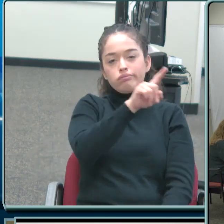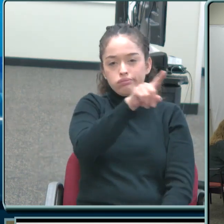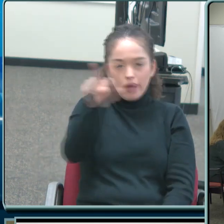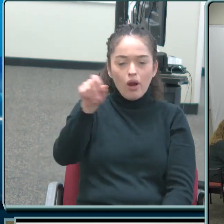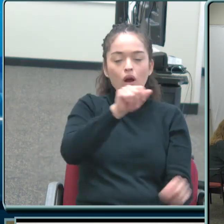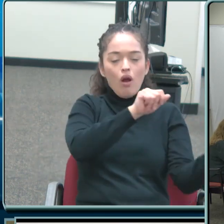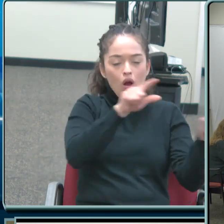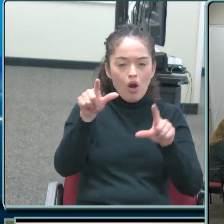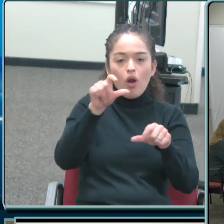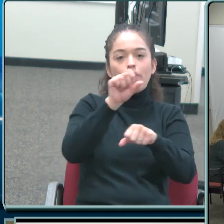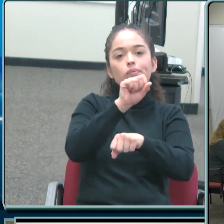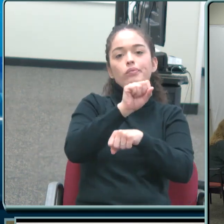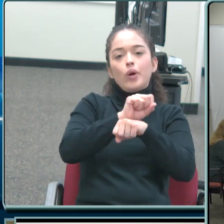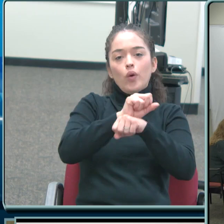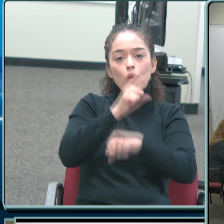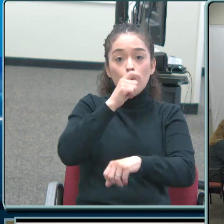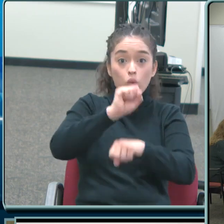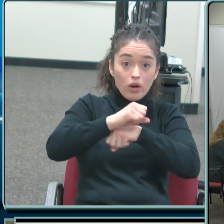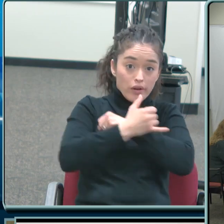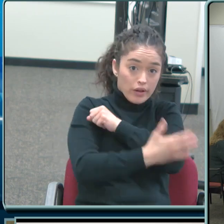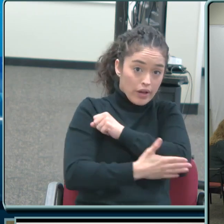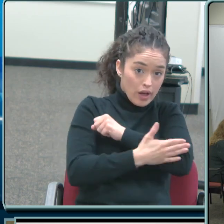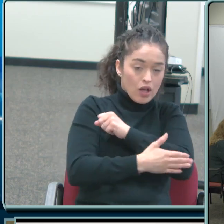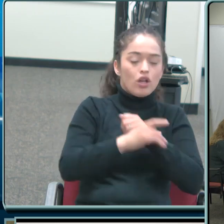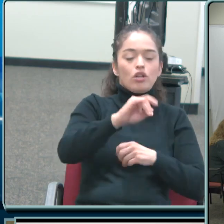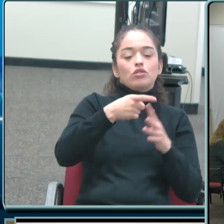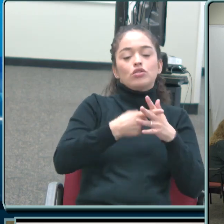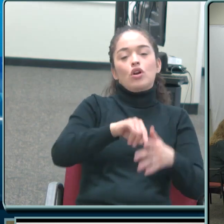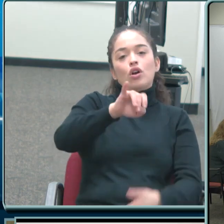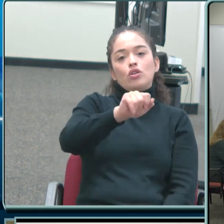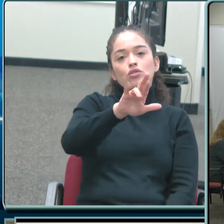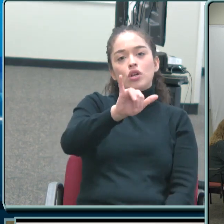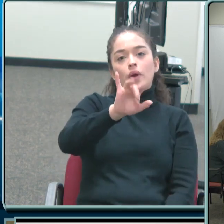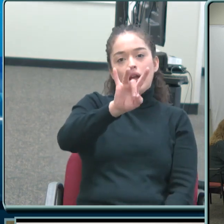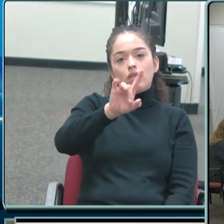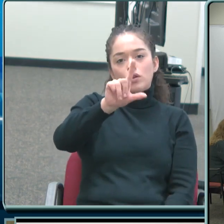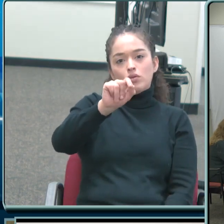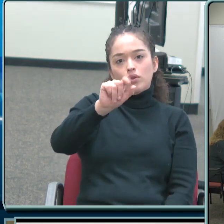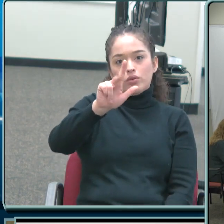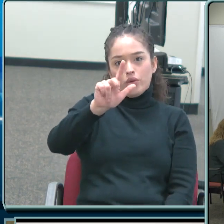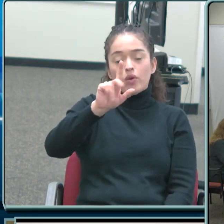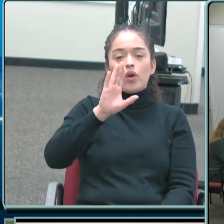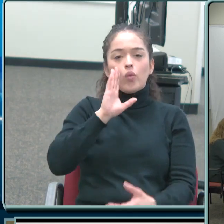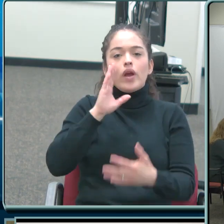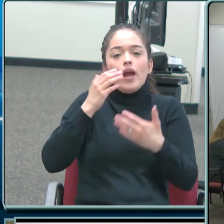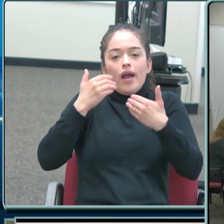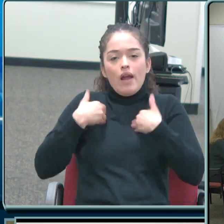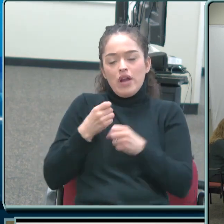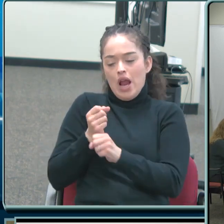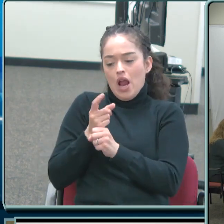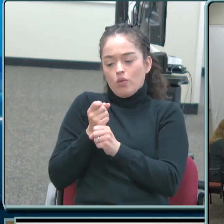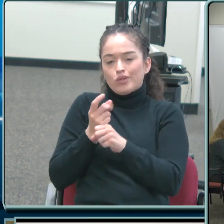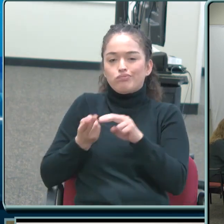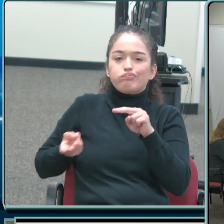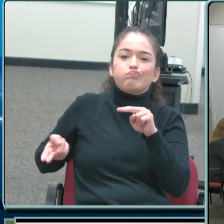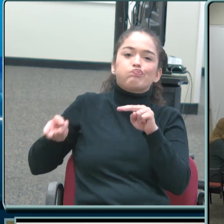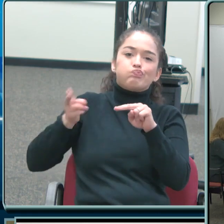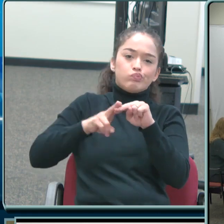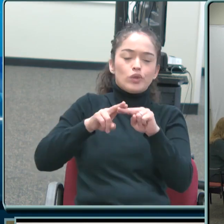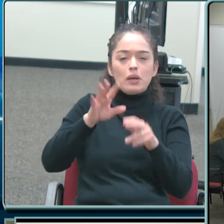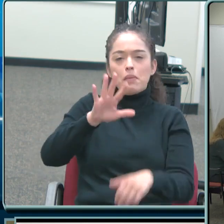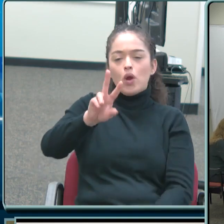all county employees, both effective January 8th, 2023, and resulting in an annual salary increase